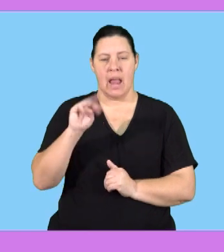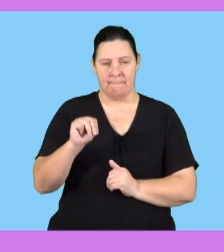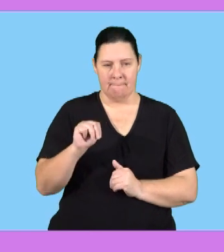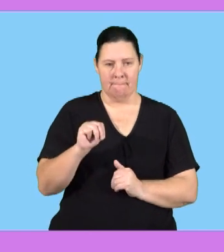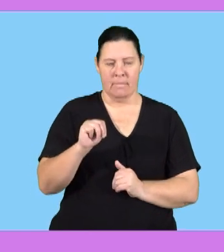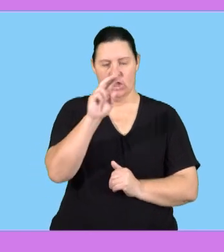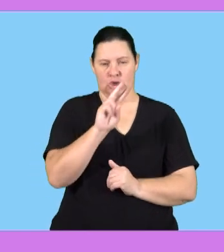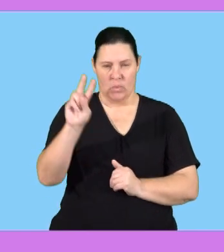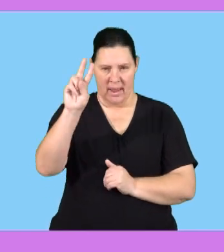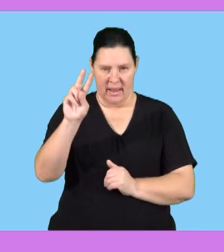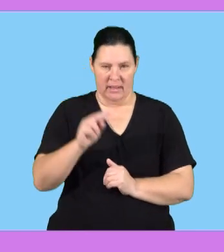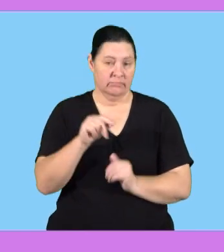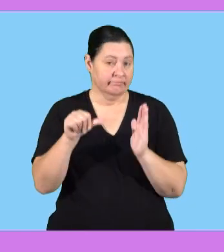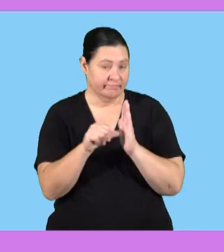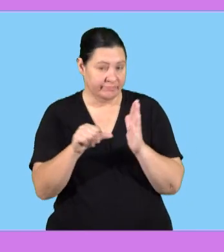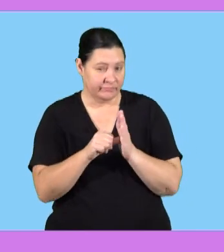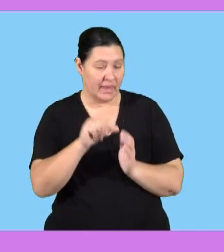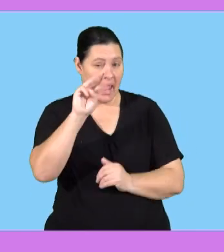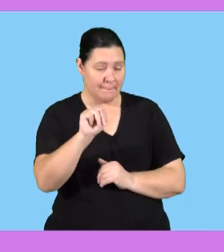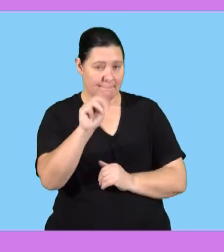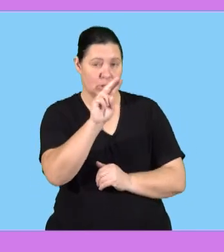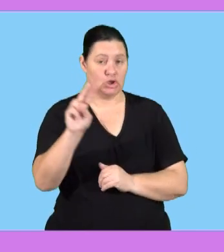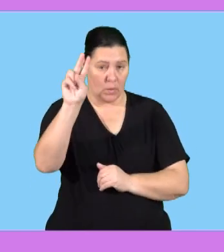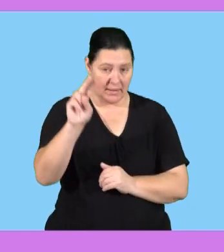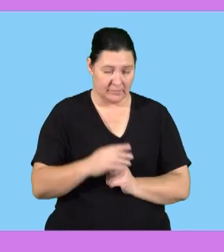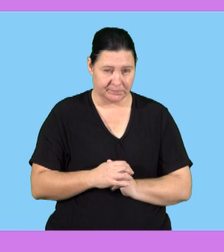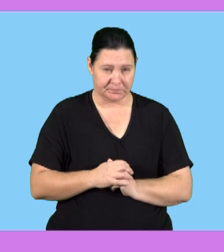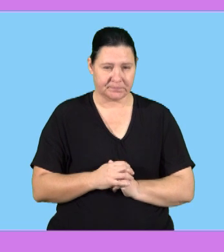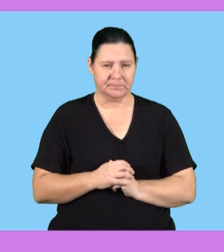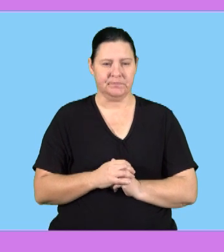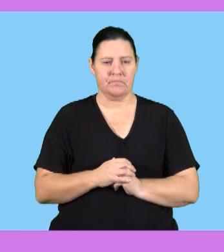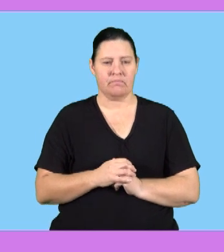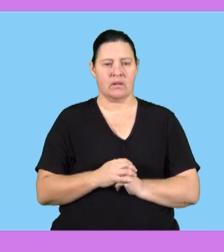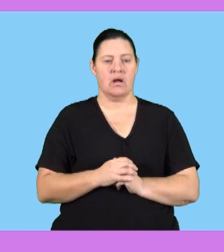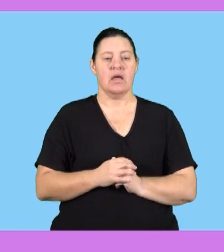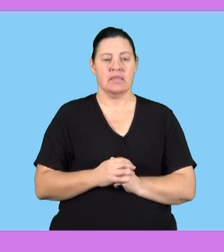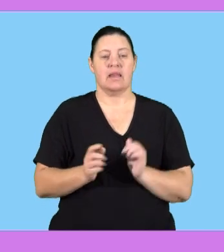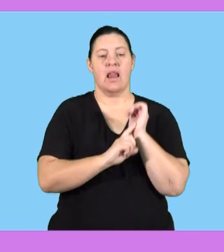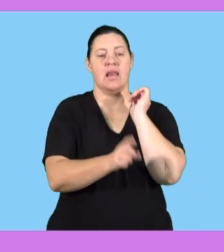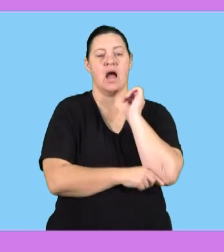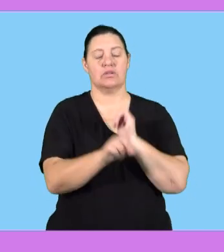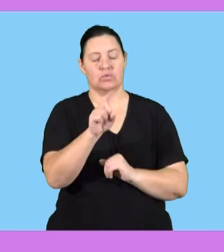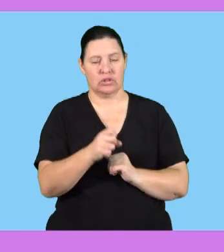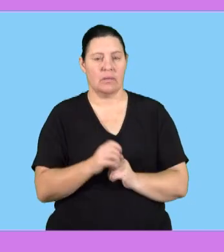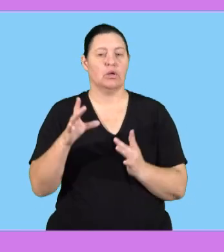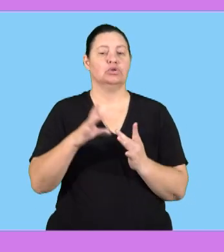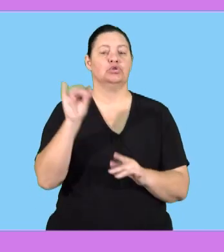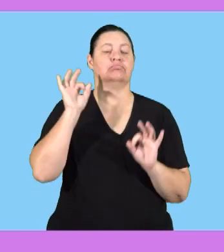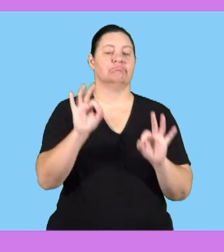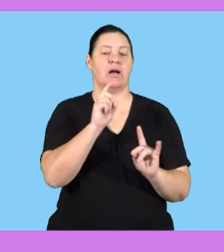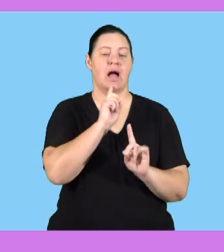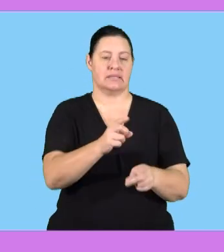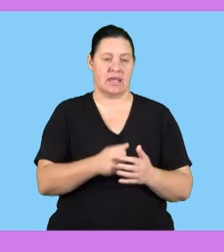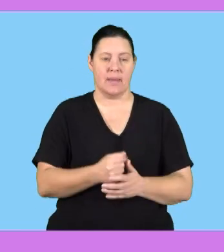in meters squared. So very important to note, it's in meters squared, right? And then the last question here, choose the